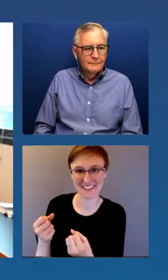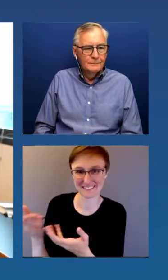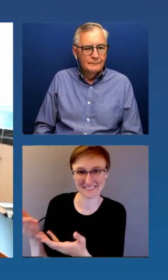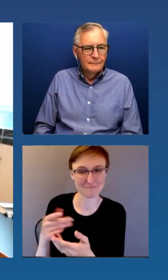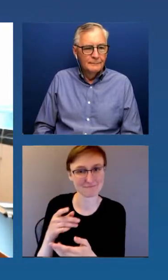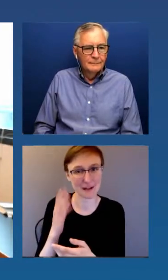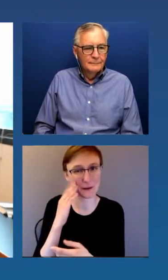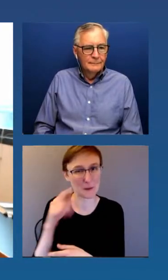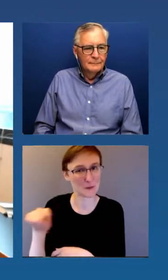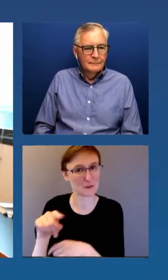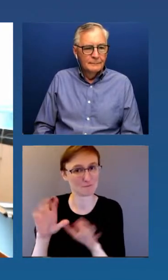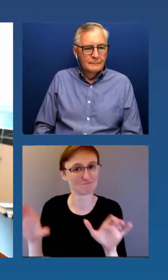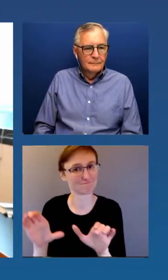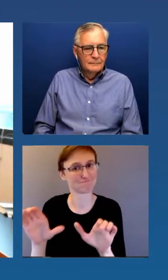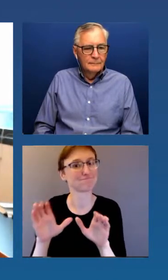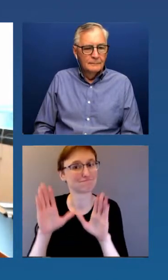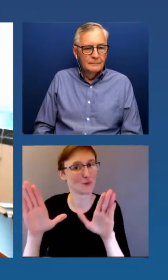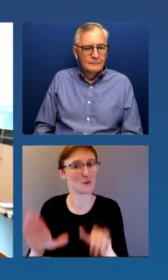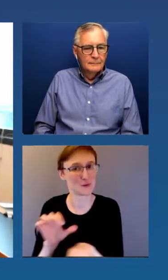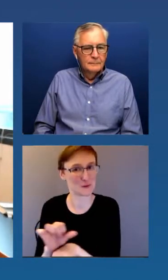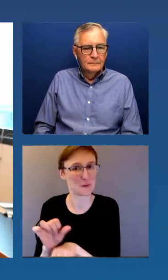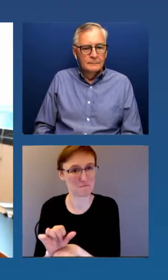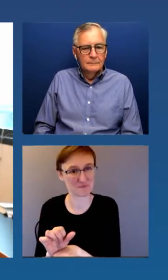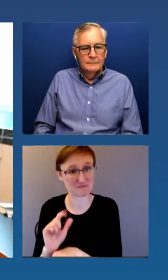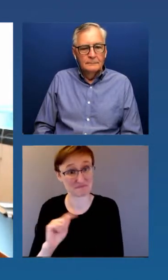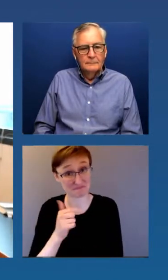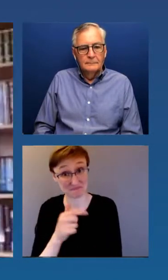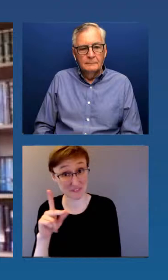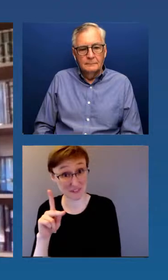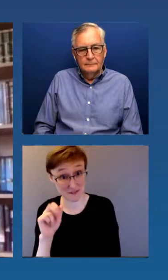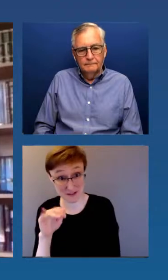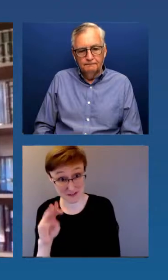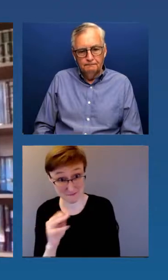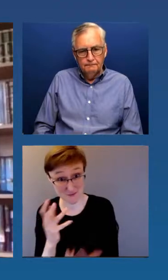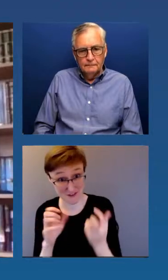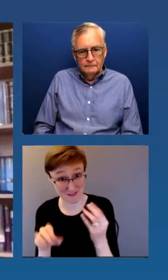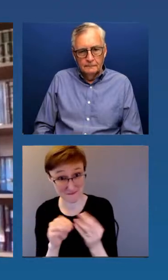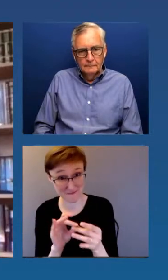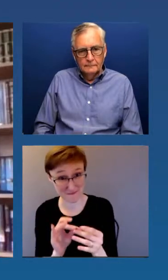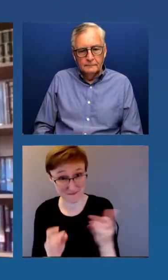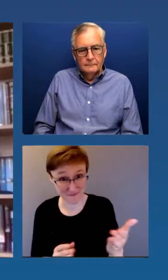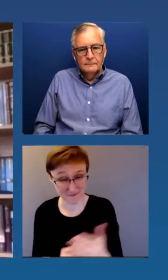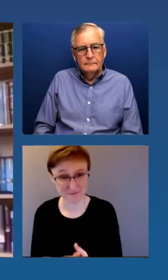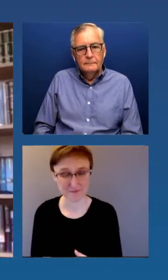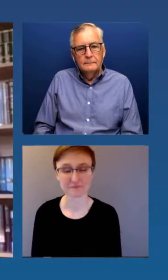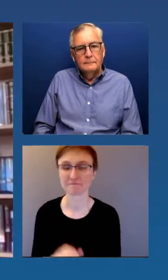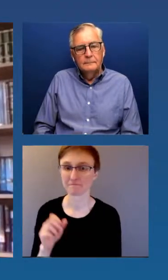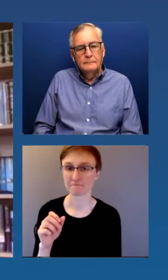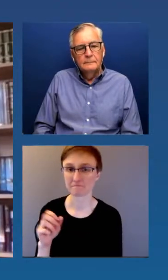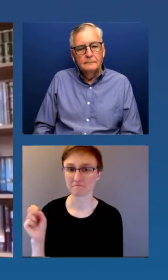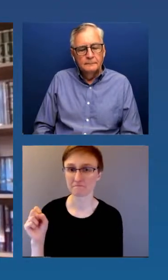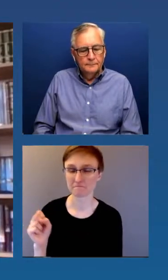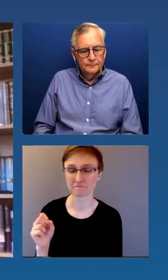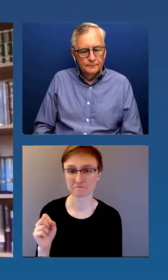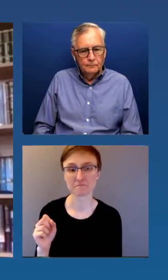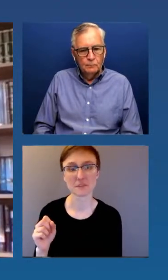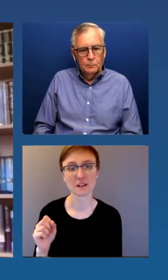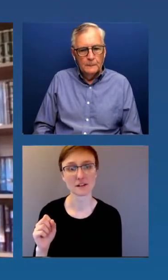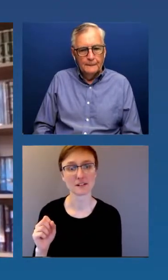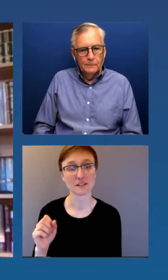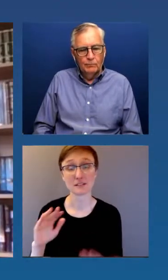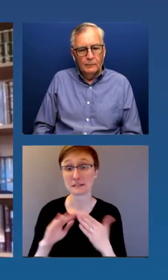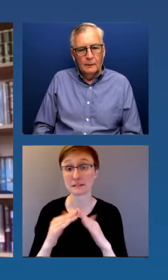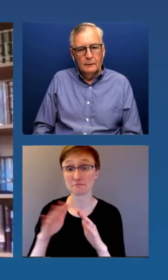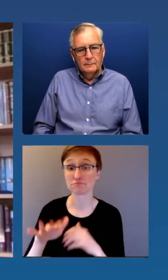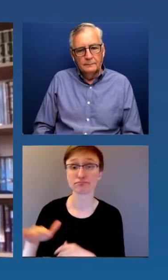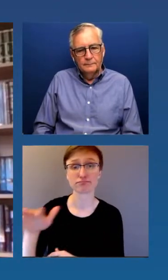efforts that you guys have made. Thank you, Kelly. Yeah, no, we've done a bit of work kind of across the city